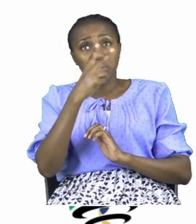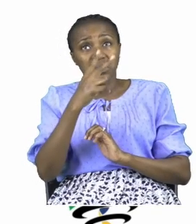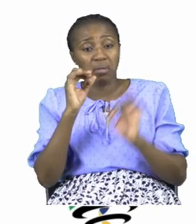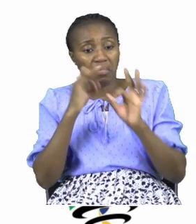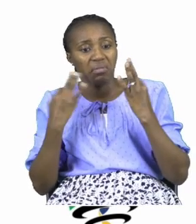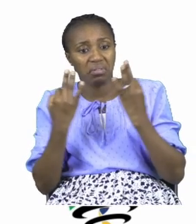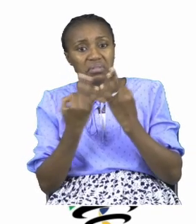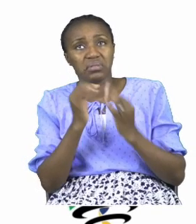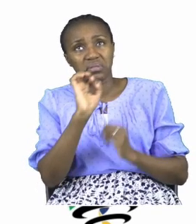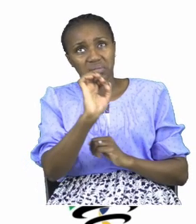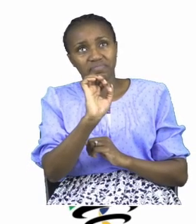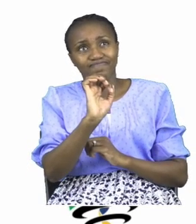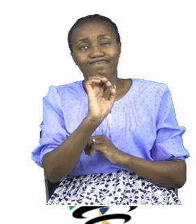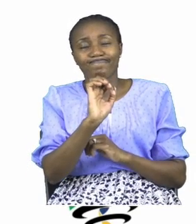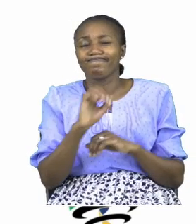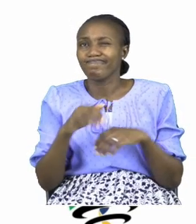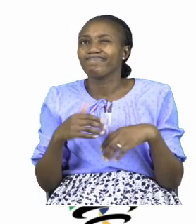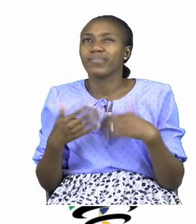time?